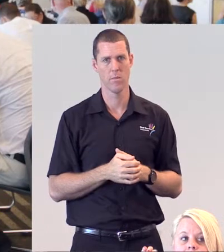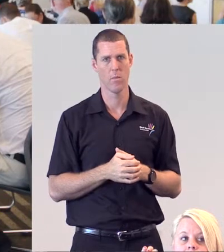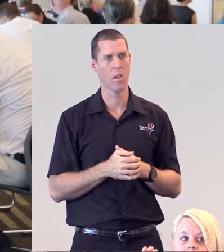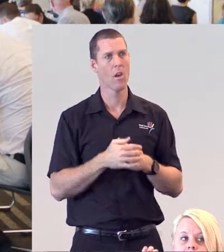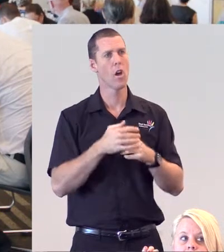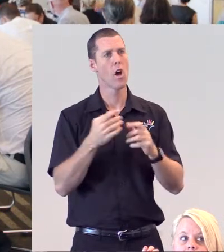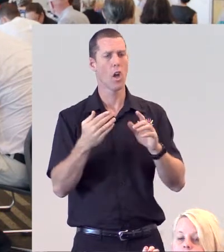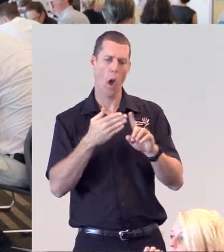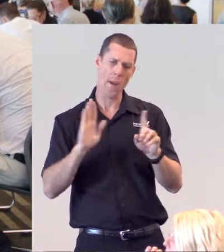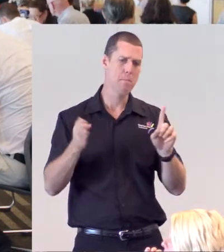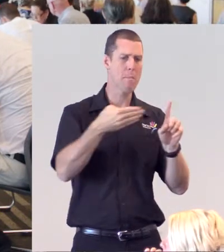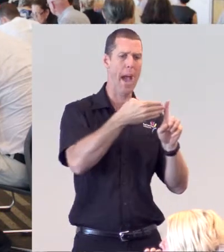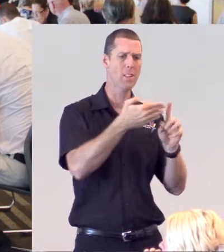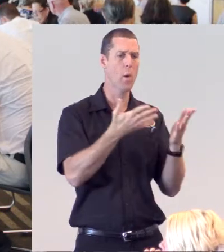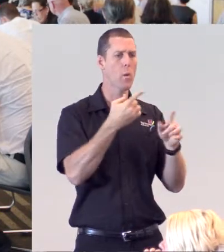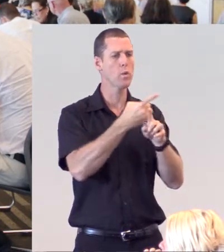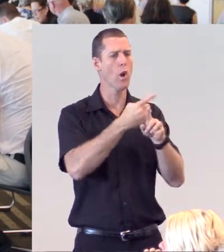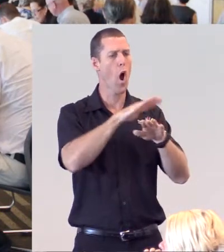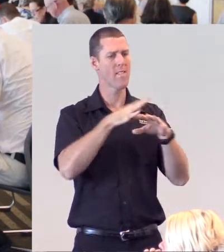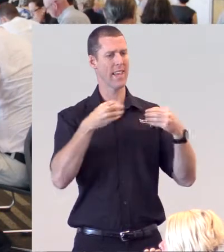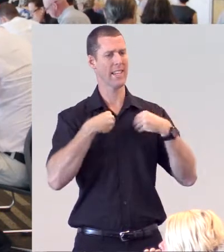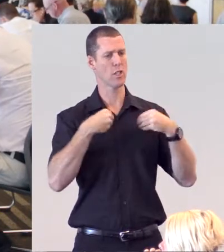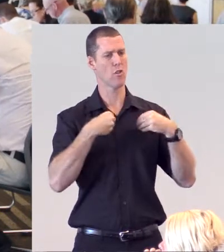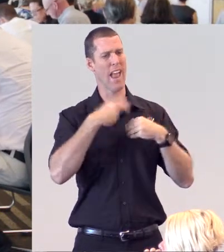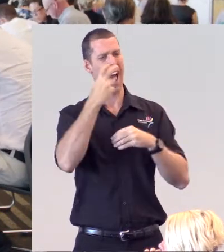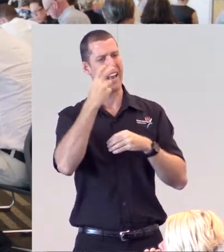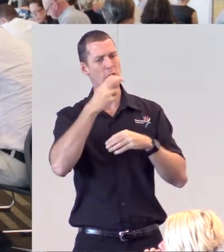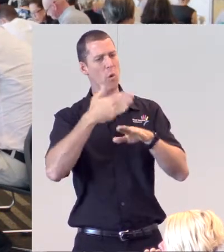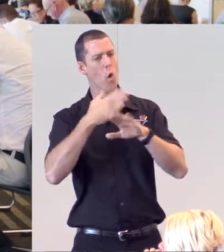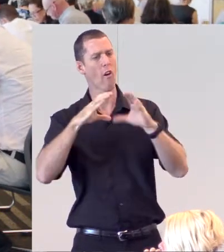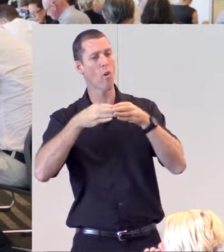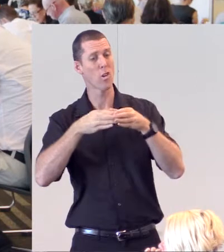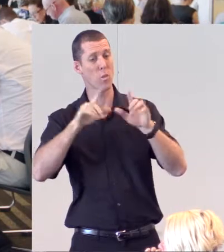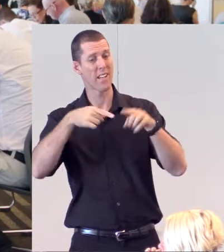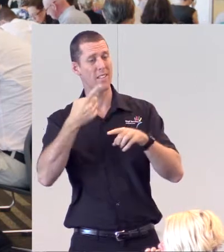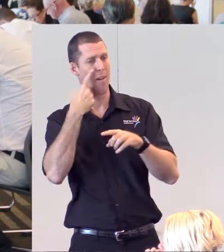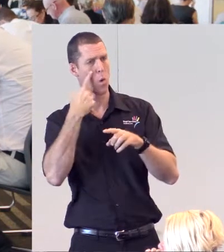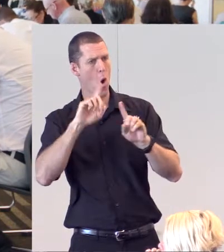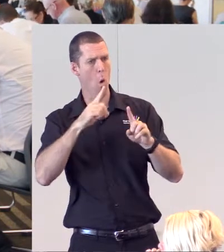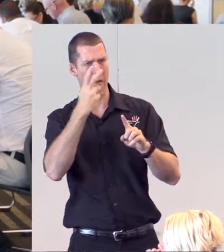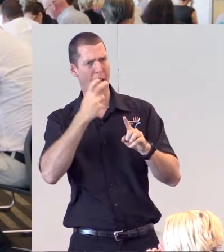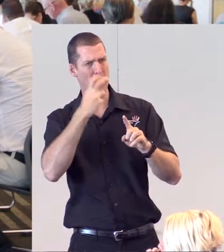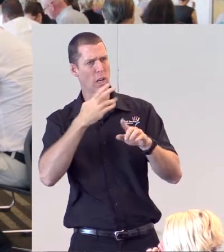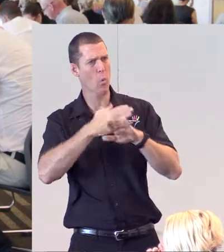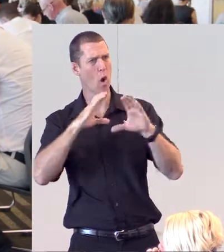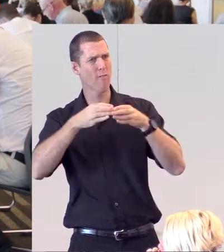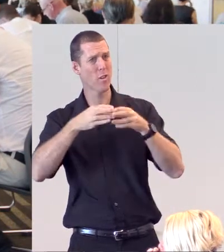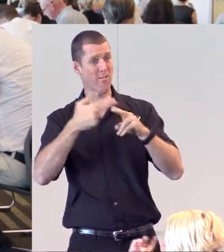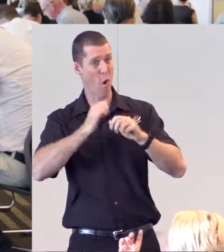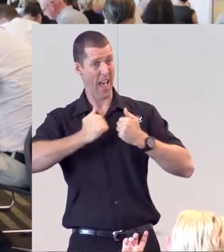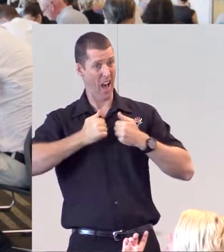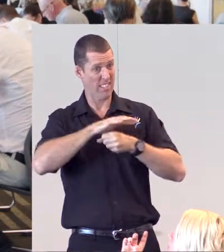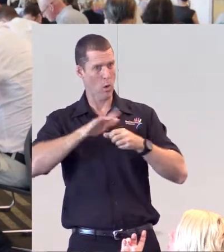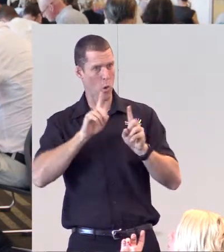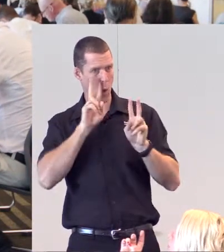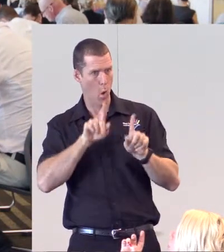Just going back to where we looked at the industry ageing workforce, we have started to look at, well, what does that look like per sector? The